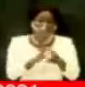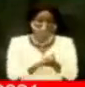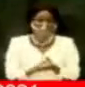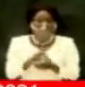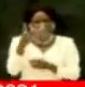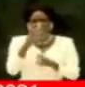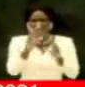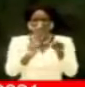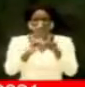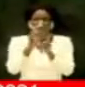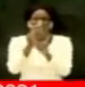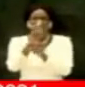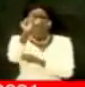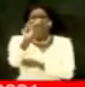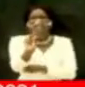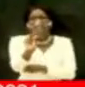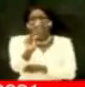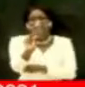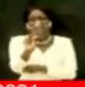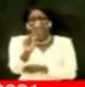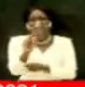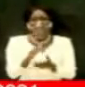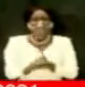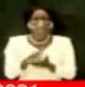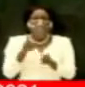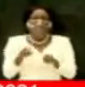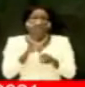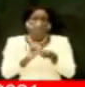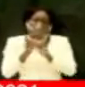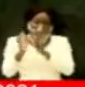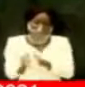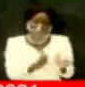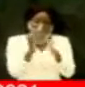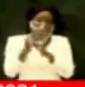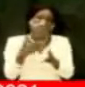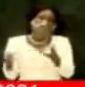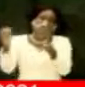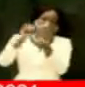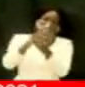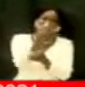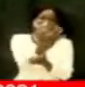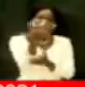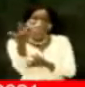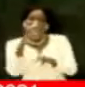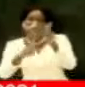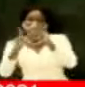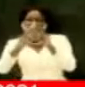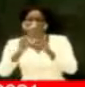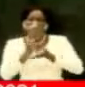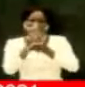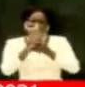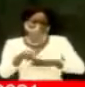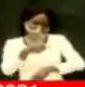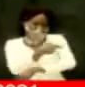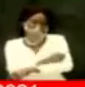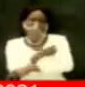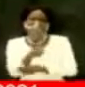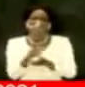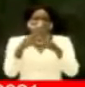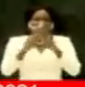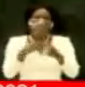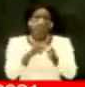staff, that we increase the number of staff and also increase the number of sites. Indeed, at a site, we